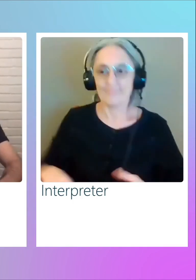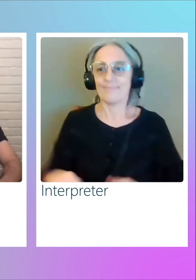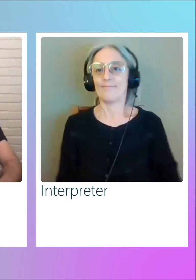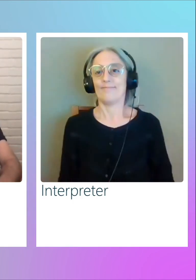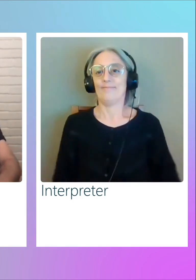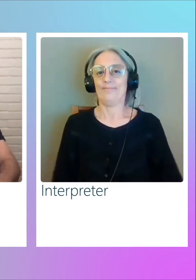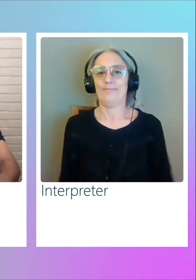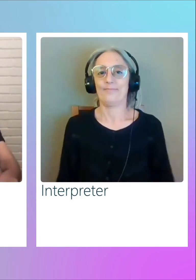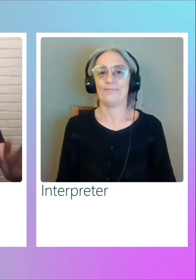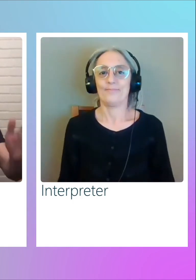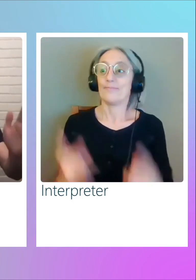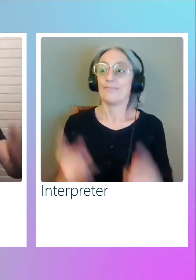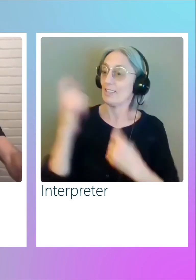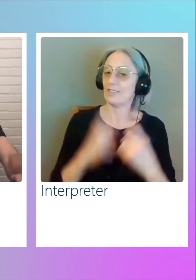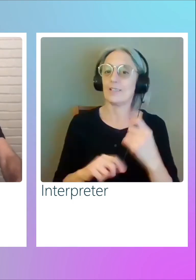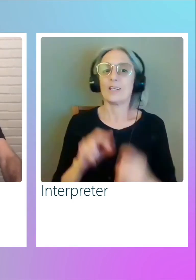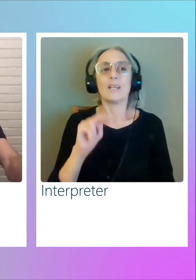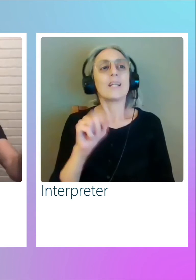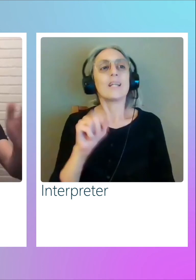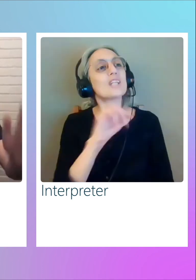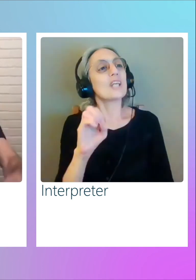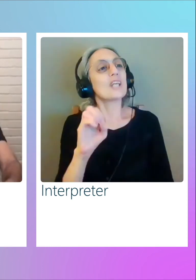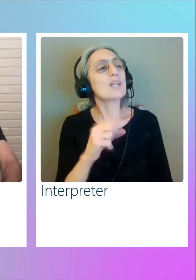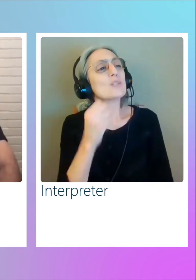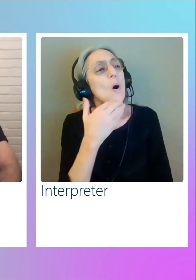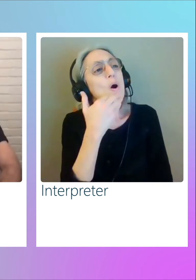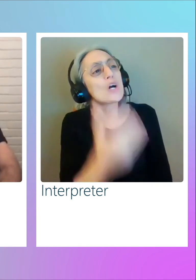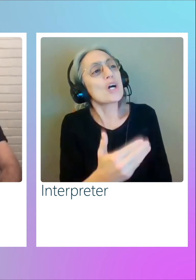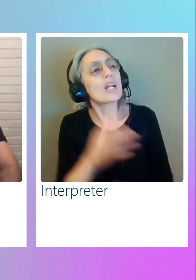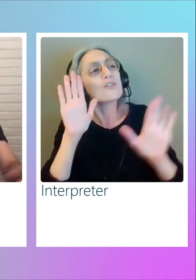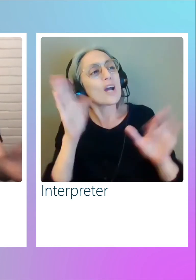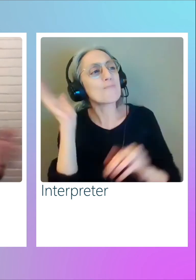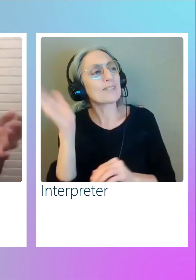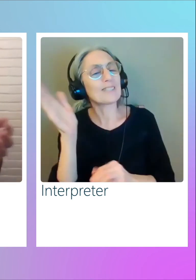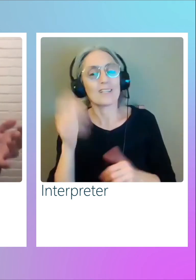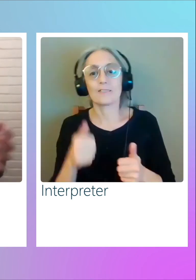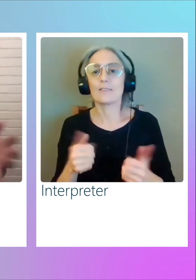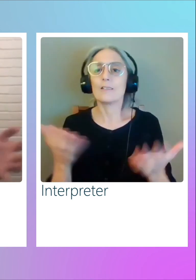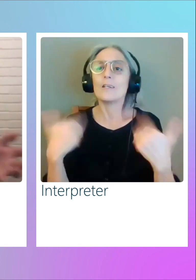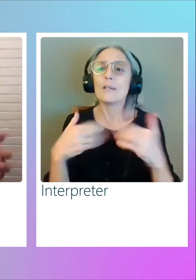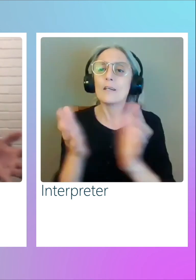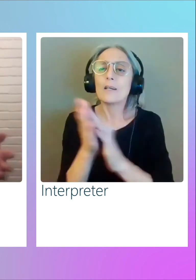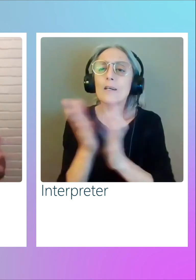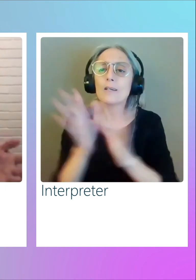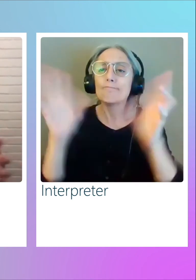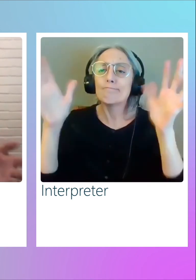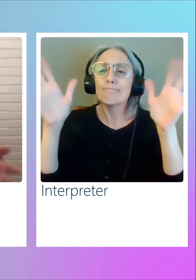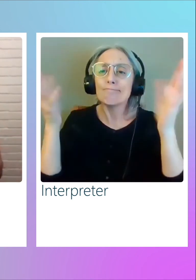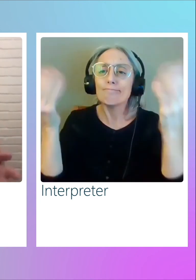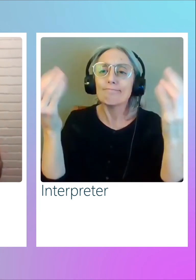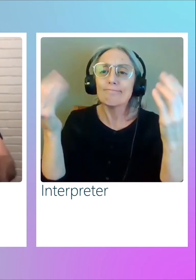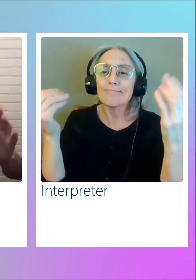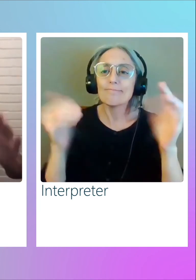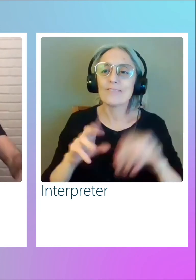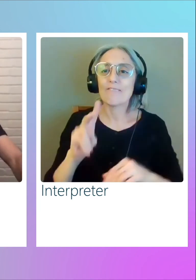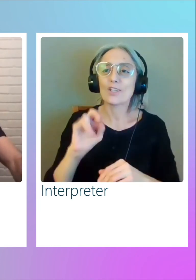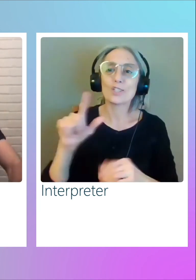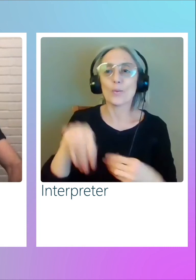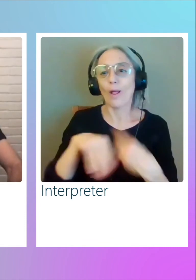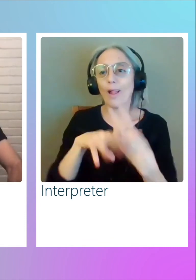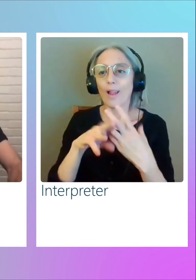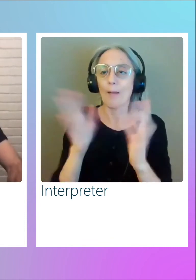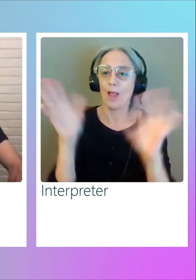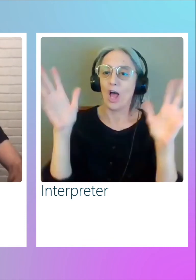Najee, questions? That was so good. What a great presentation. Everybody give her a virtual round of applause. That was